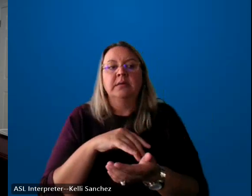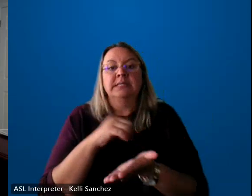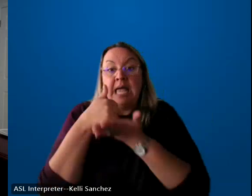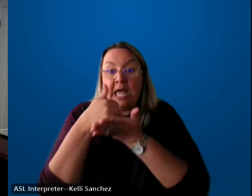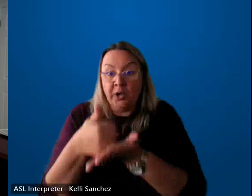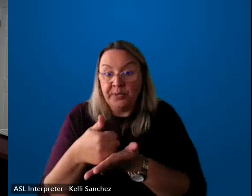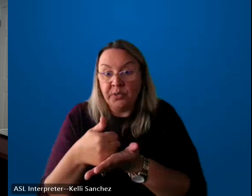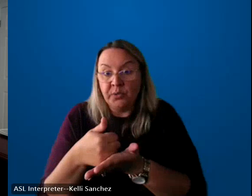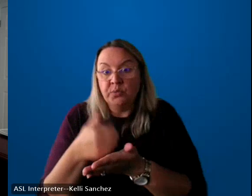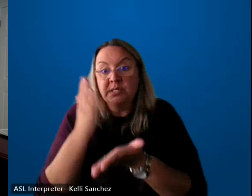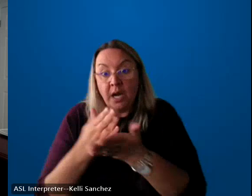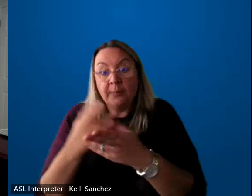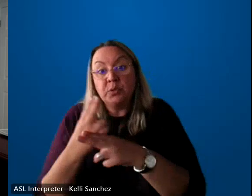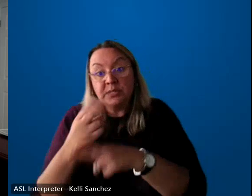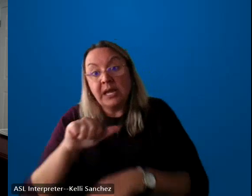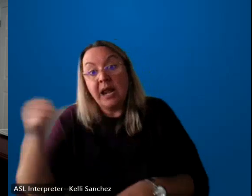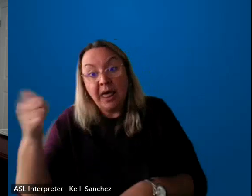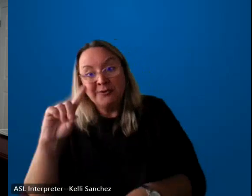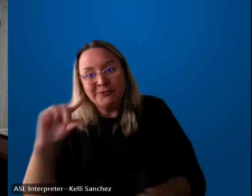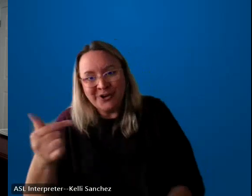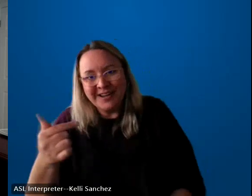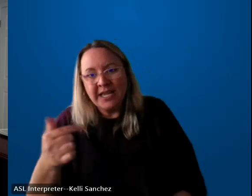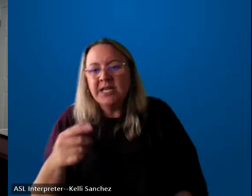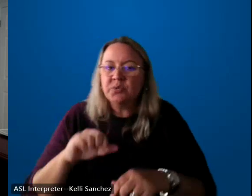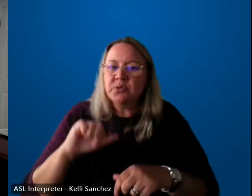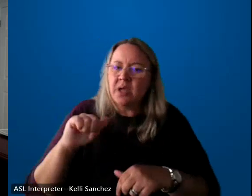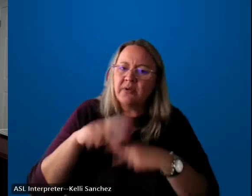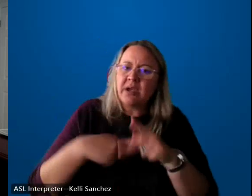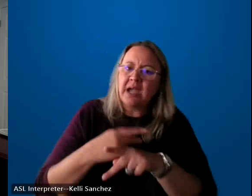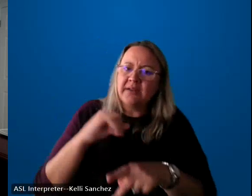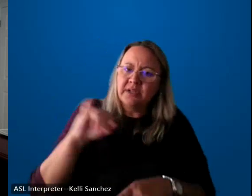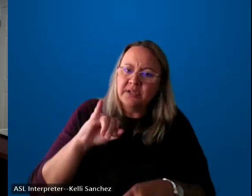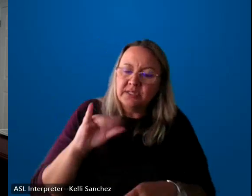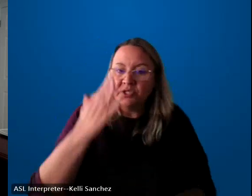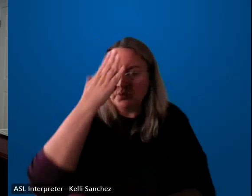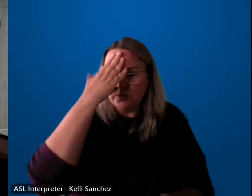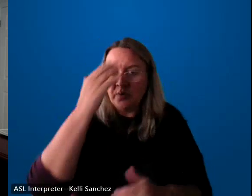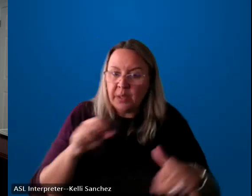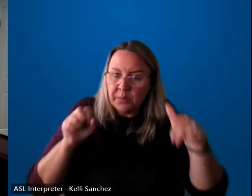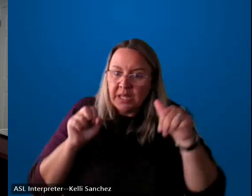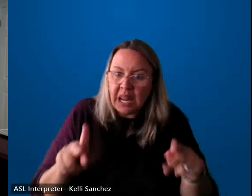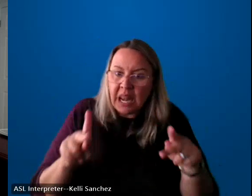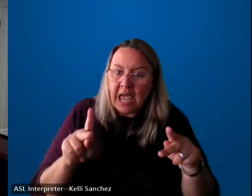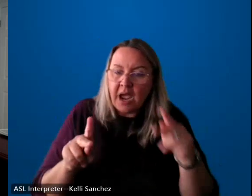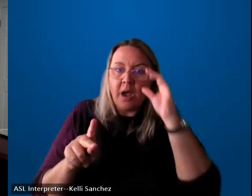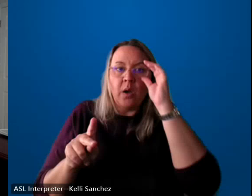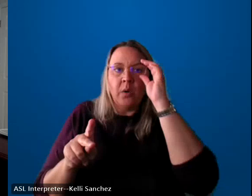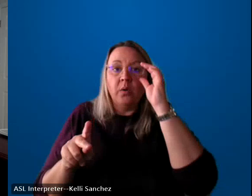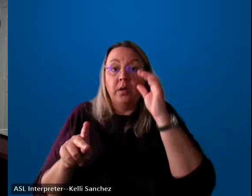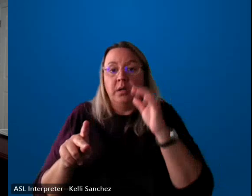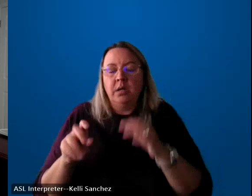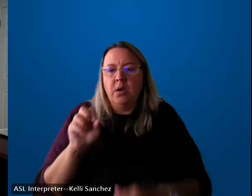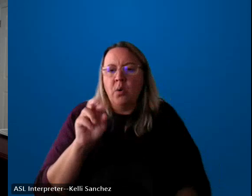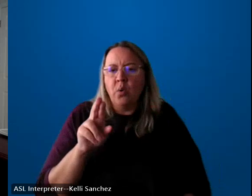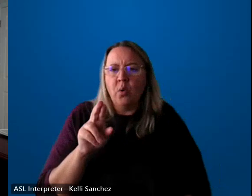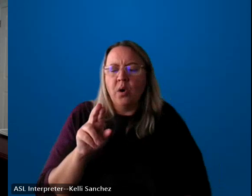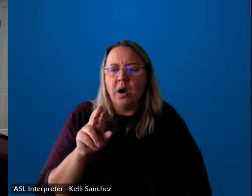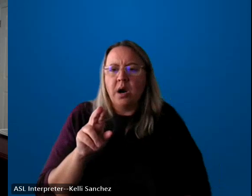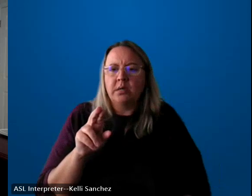Um, so are there any types of insurance that you all know of that would allow it across the board? Or I